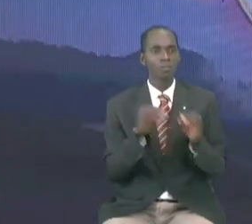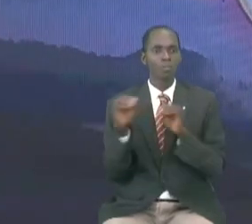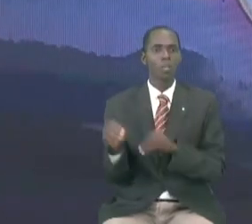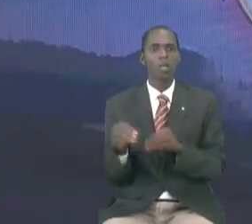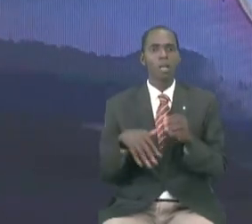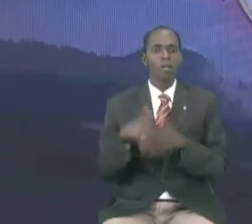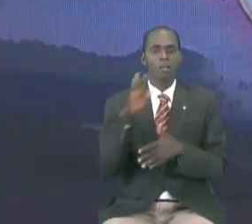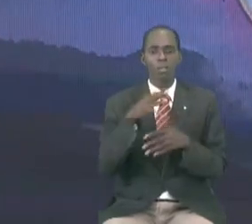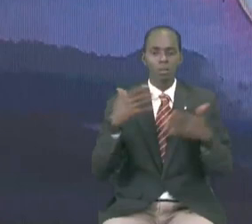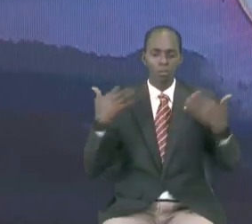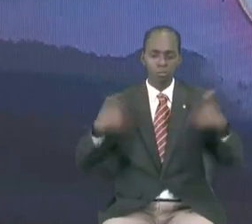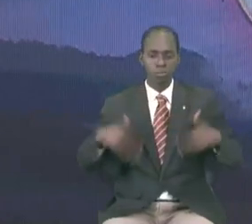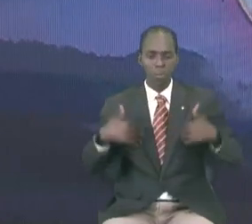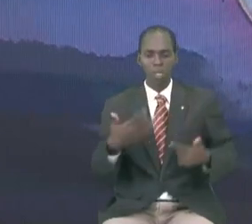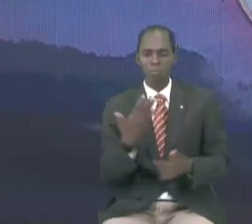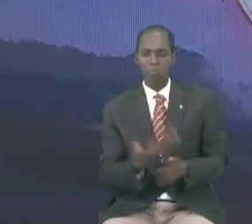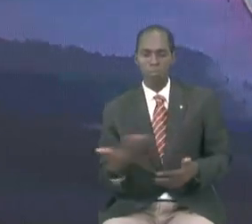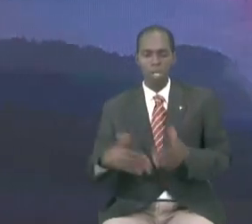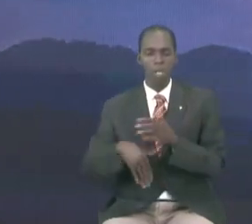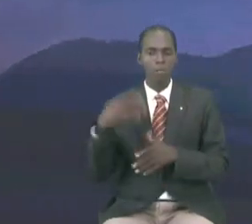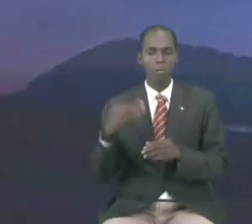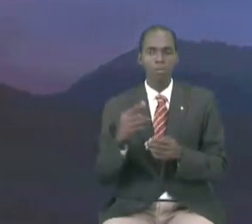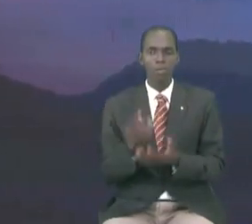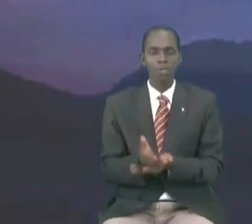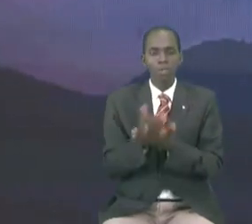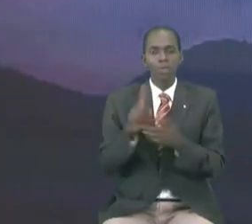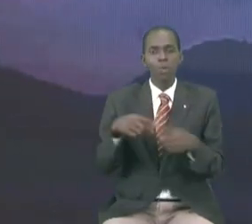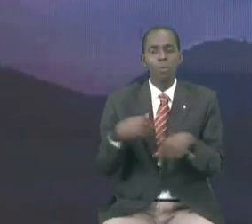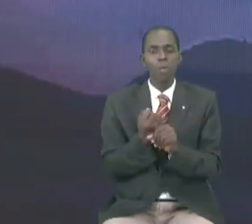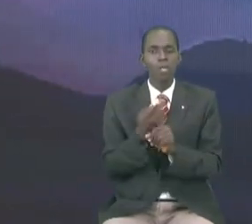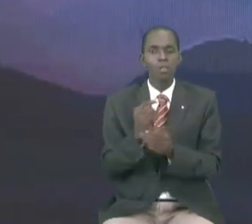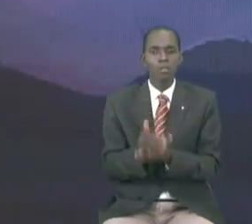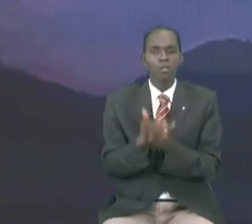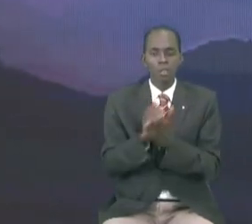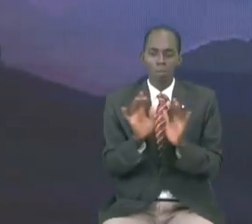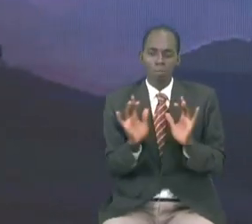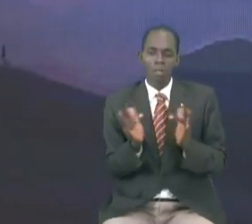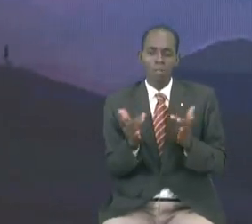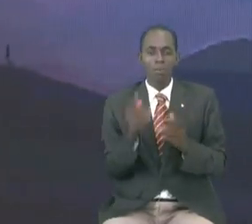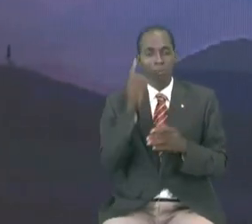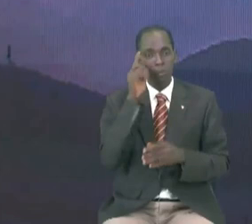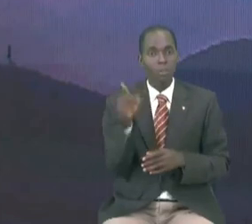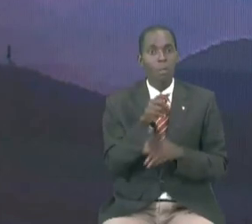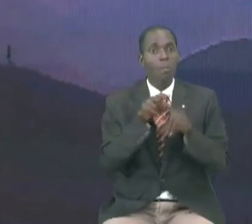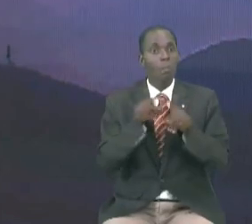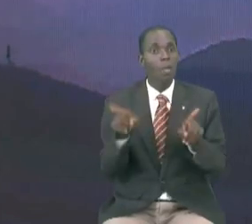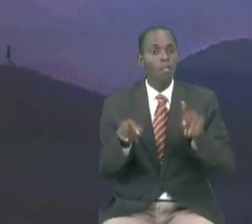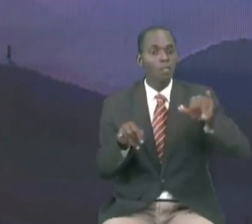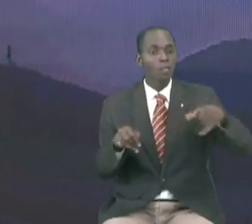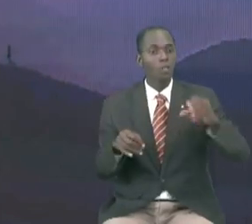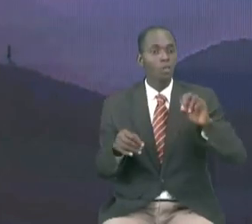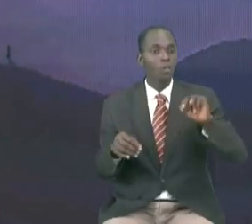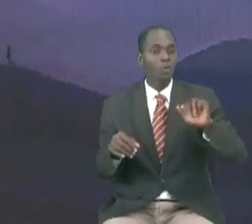Jonah, the real problem, but Jonah was gone down into the sides of